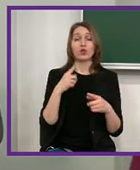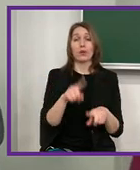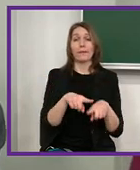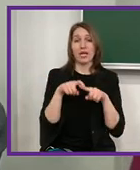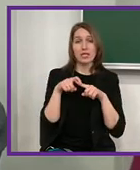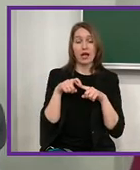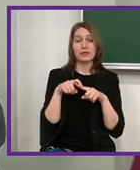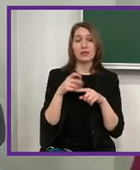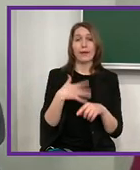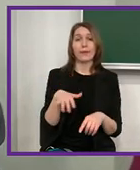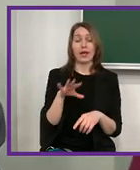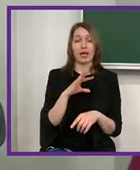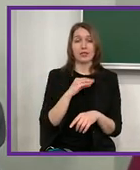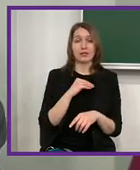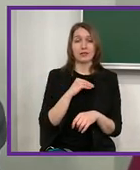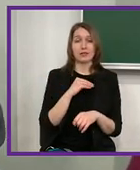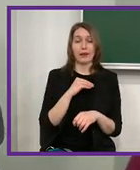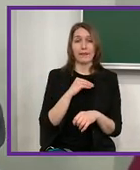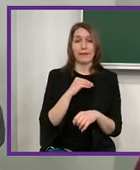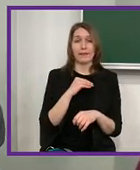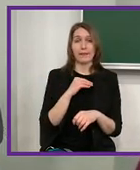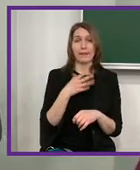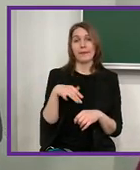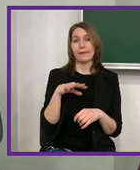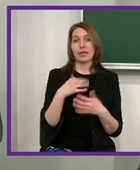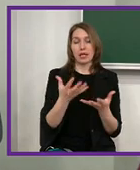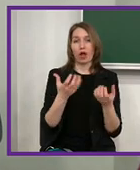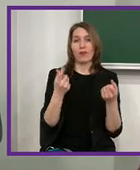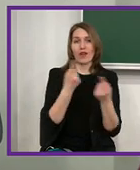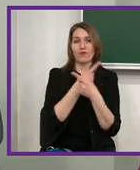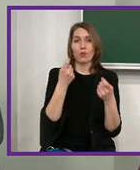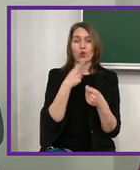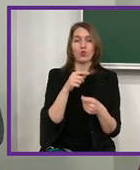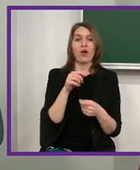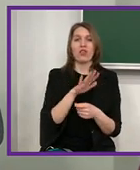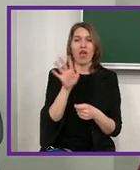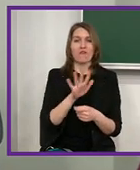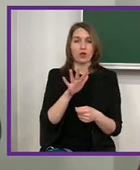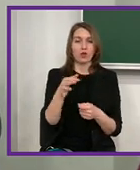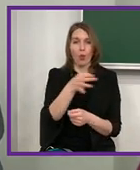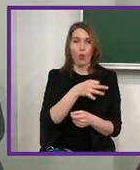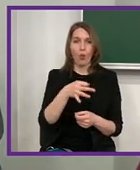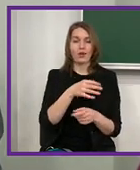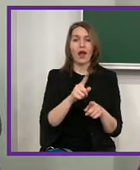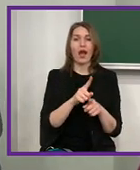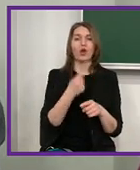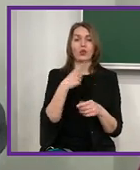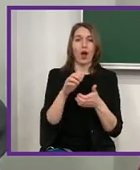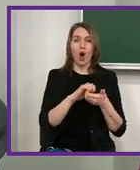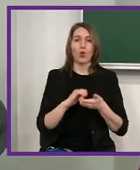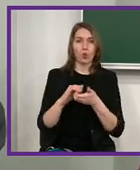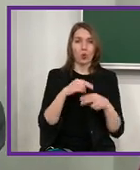their input, and the company also helped support new grievance mechanisms and remedies. So to